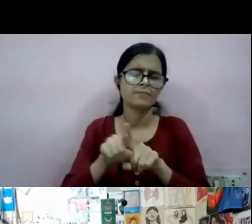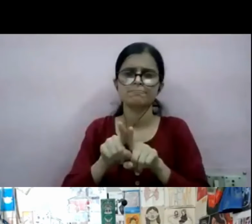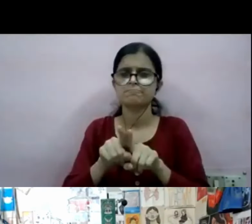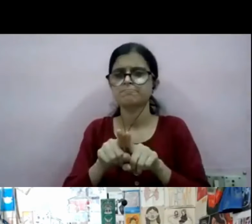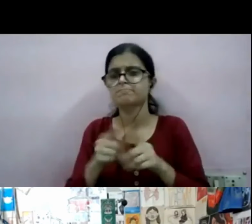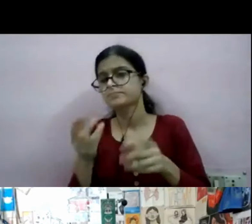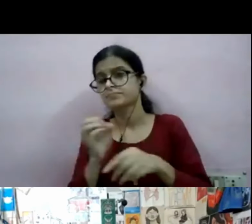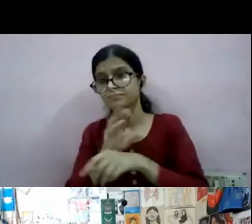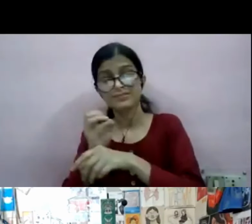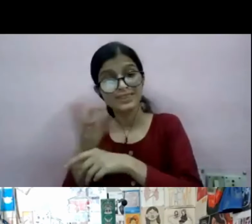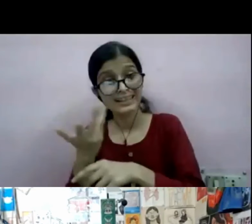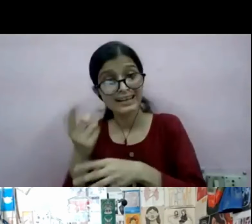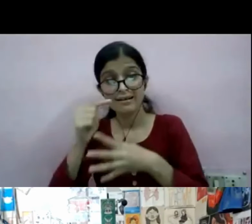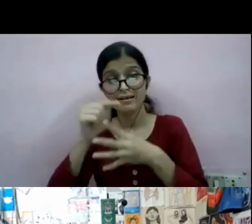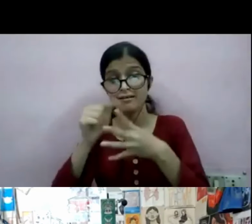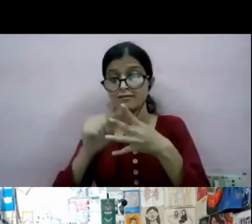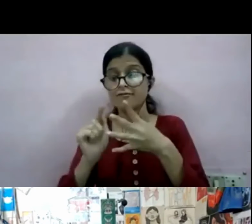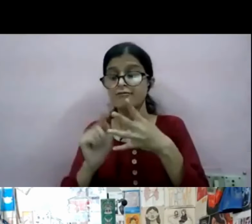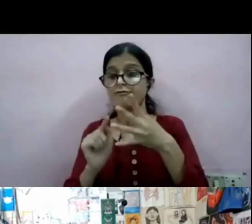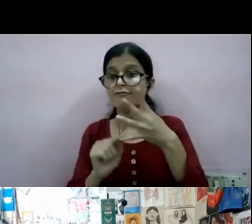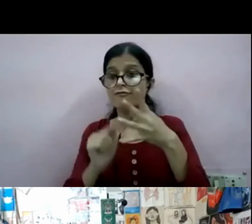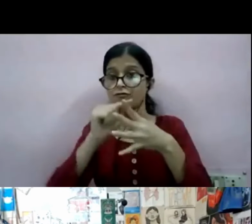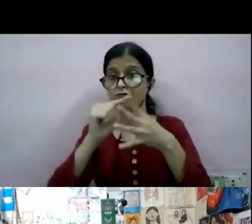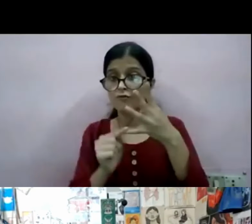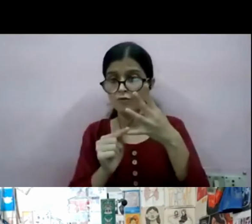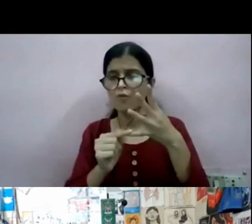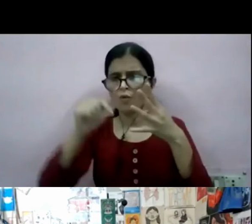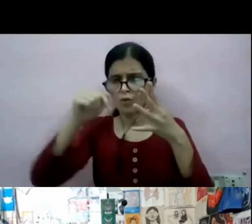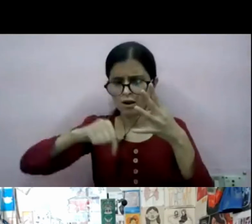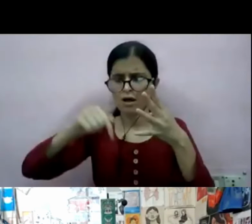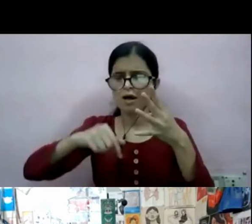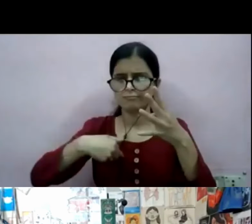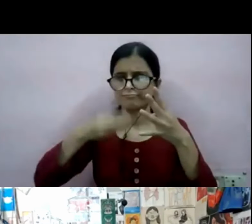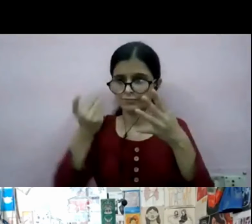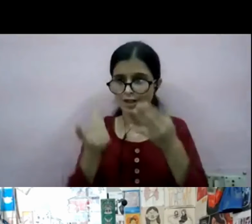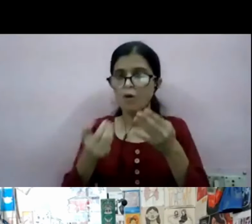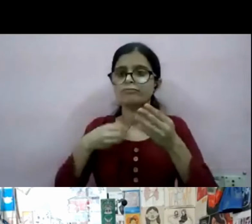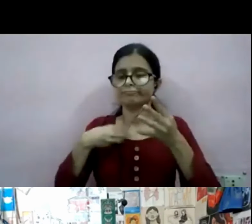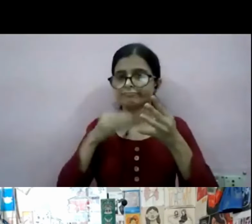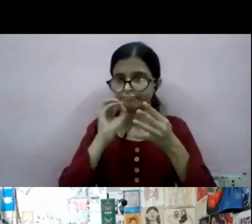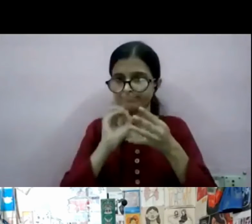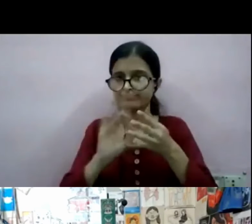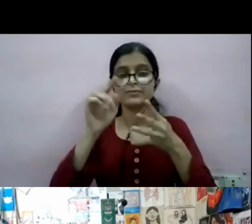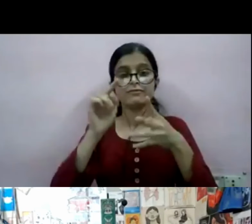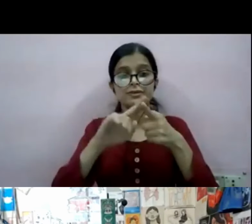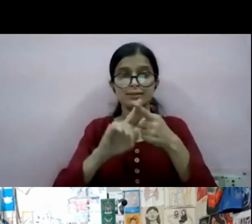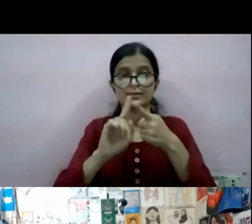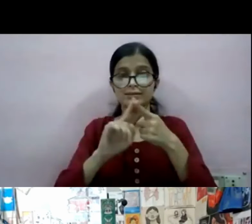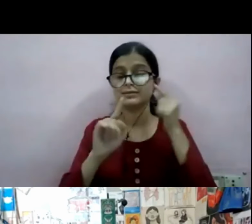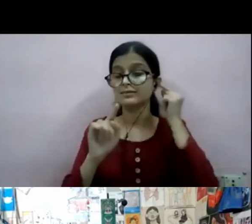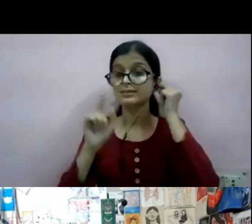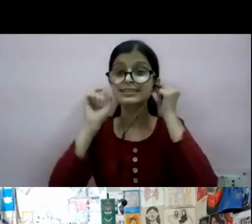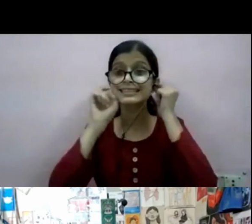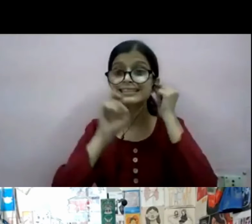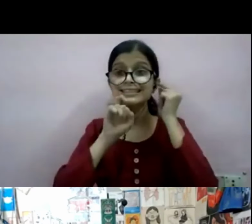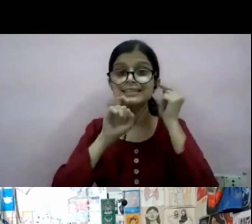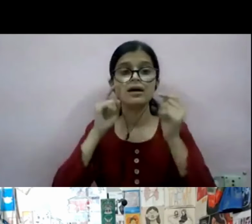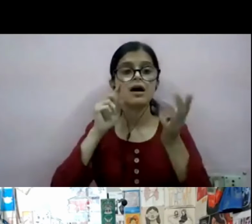the 4 themes that I am mentioning now. 1, sex impairment and